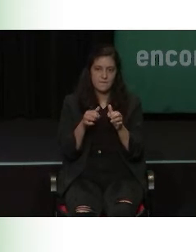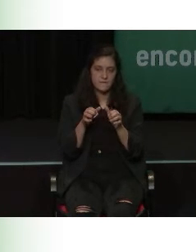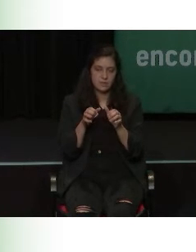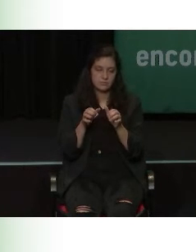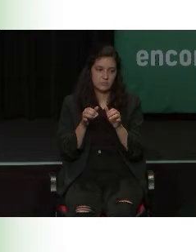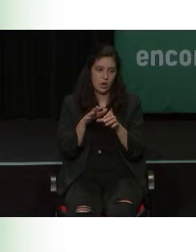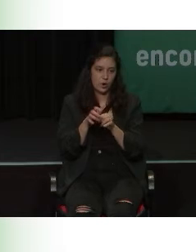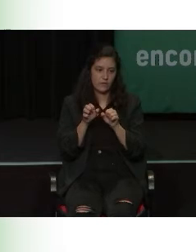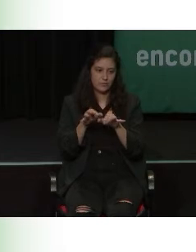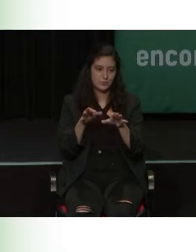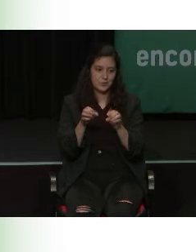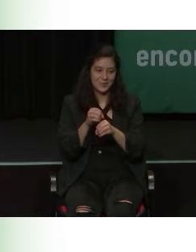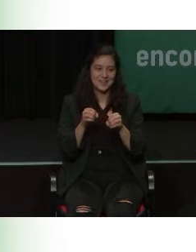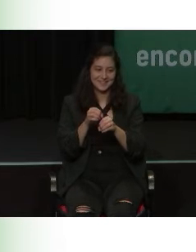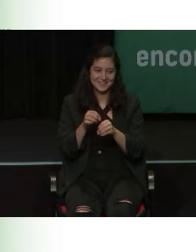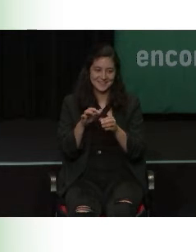which are not infected,